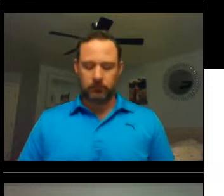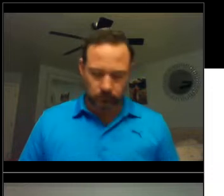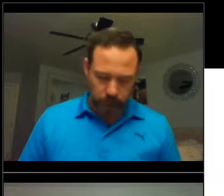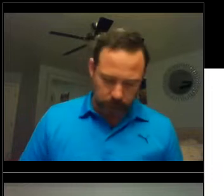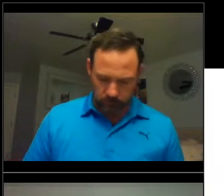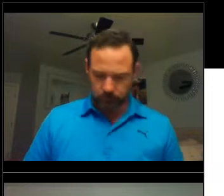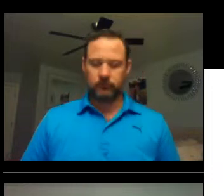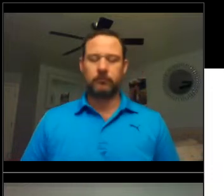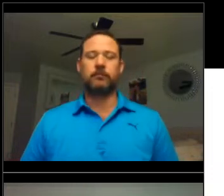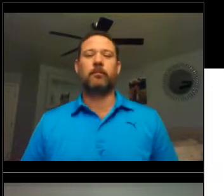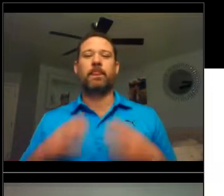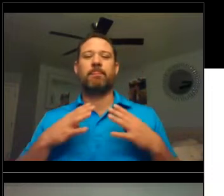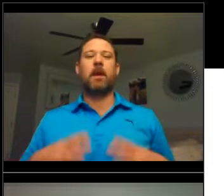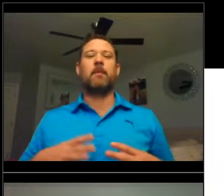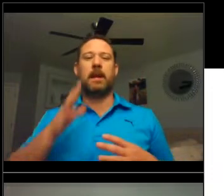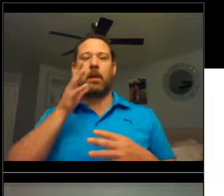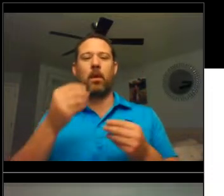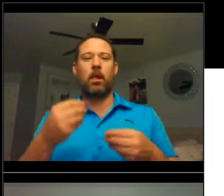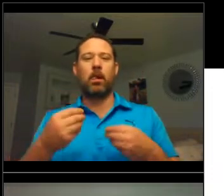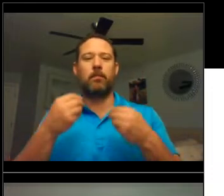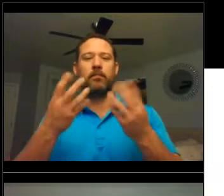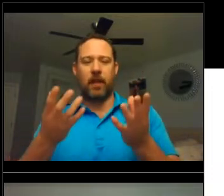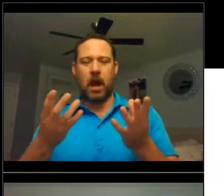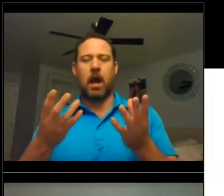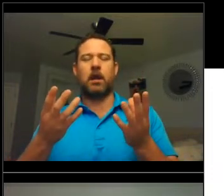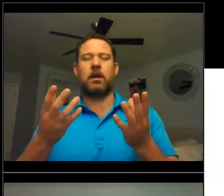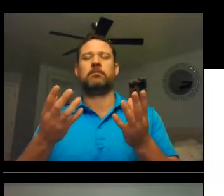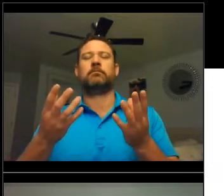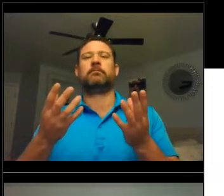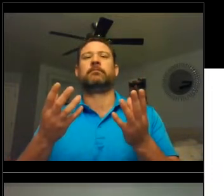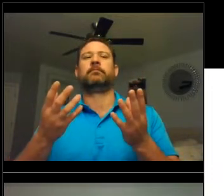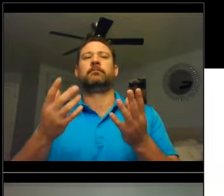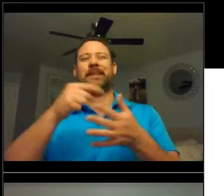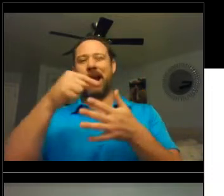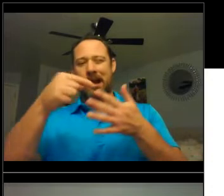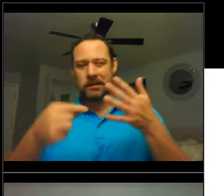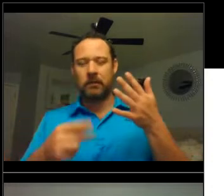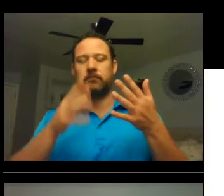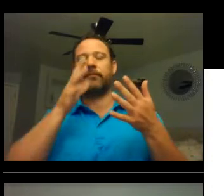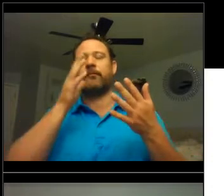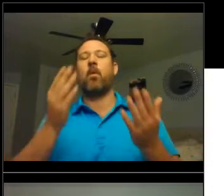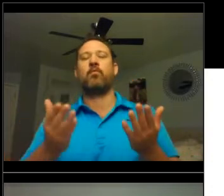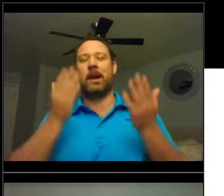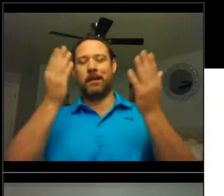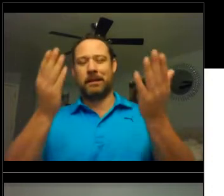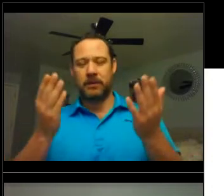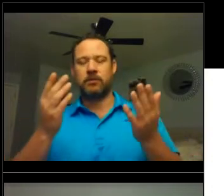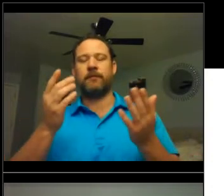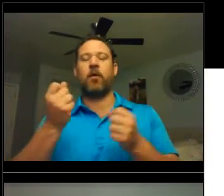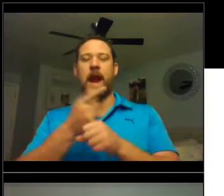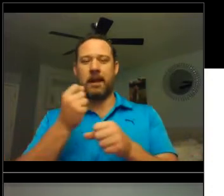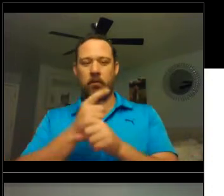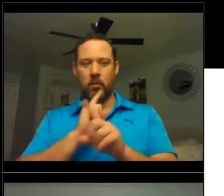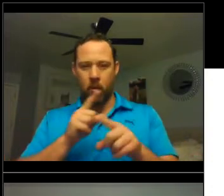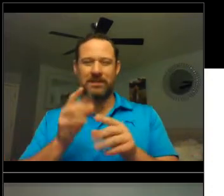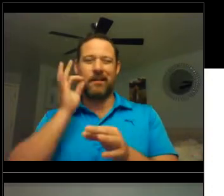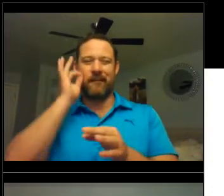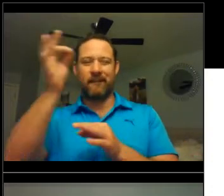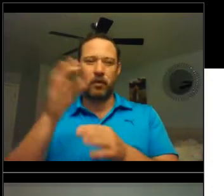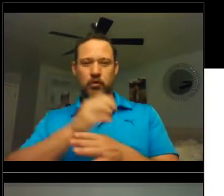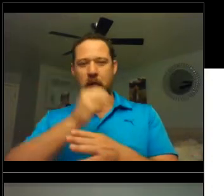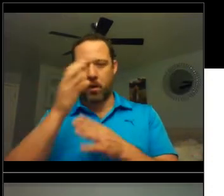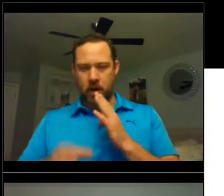Additionally, the committee will provide content for an annual report of recommendations and future outcomes,